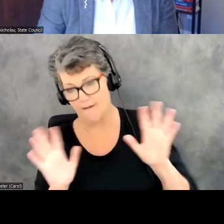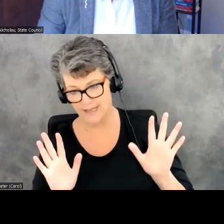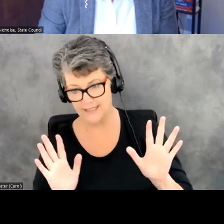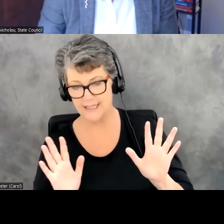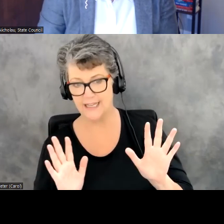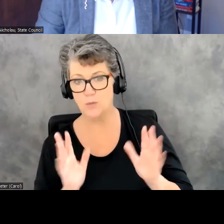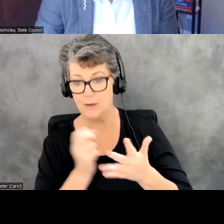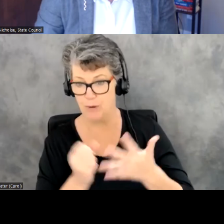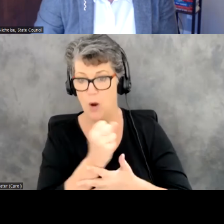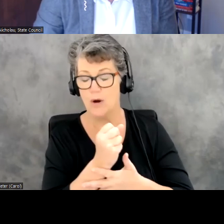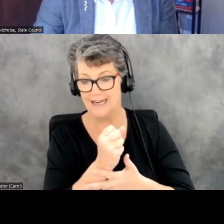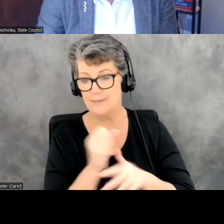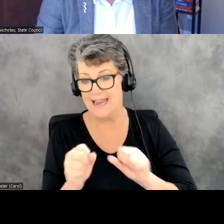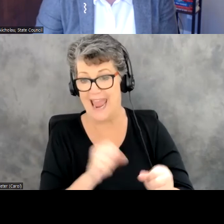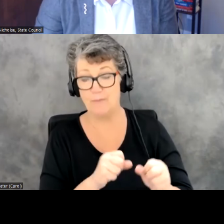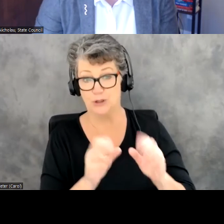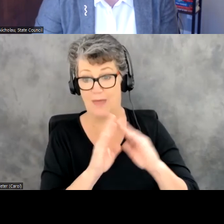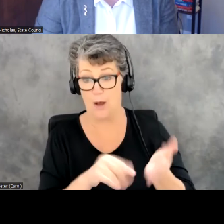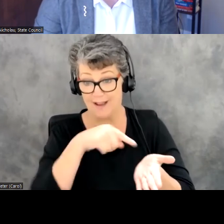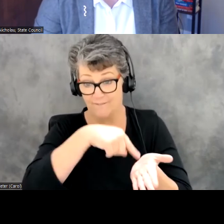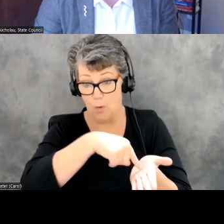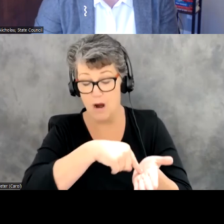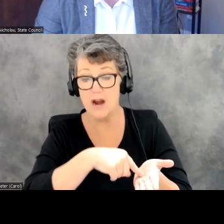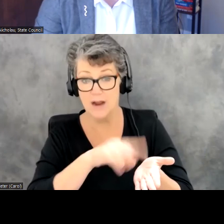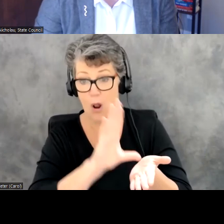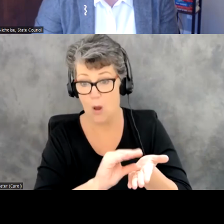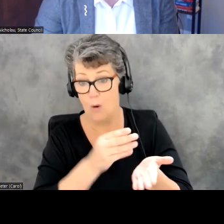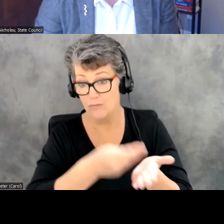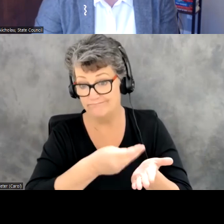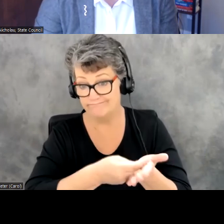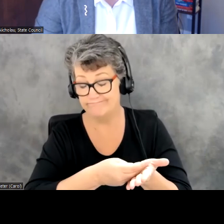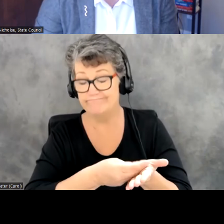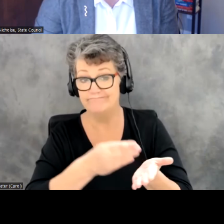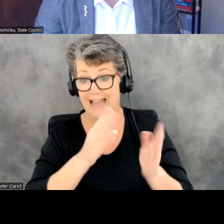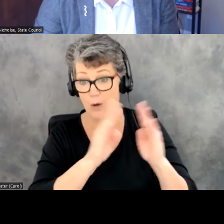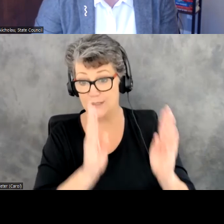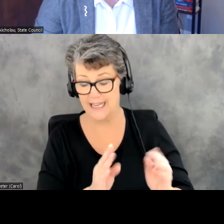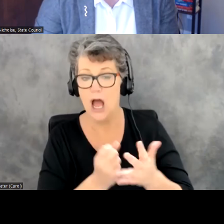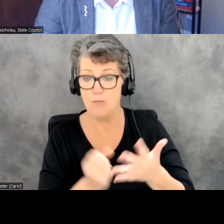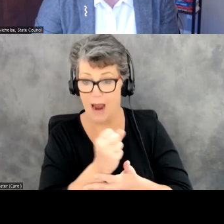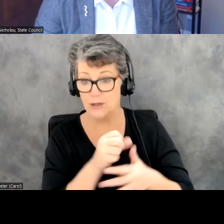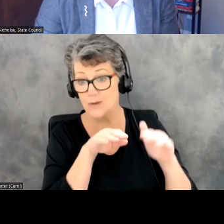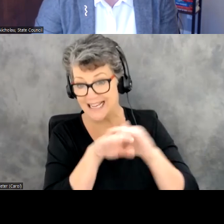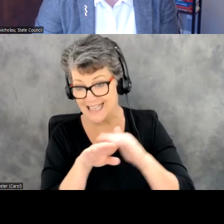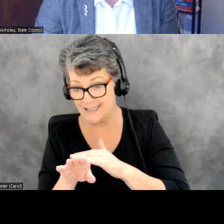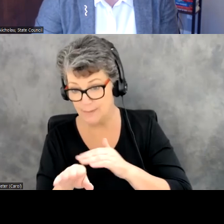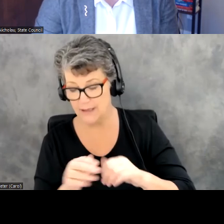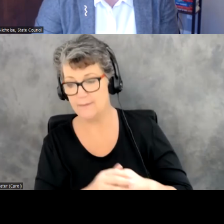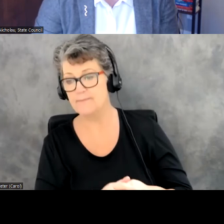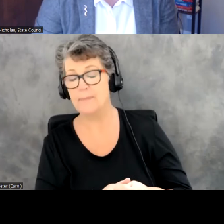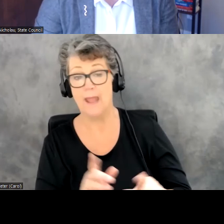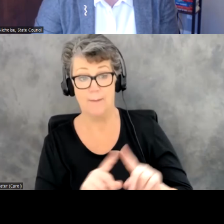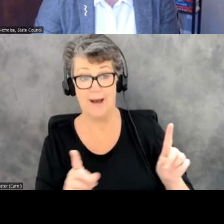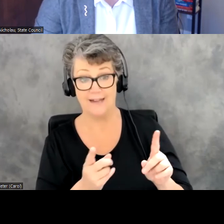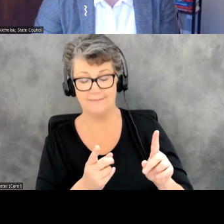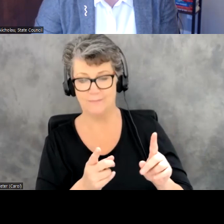would prioritize affordability. We obviously would prioritize accessibility. But